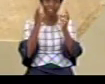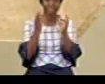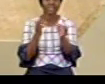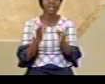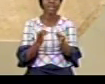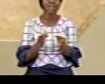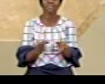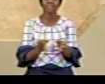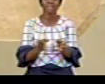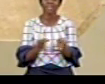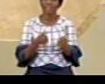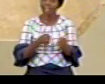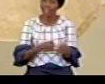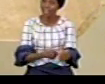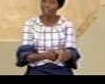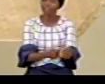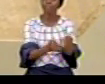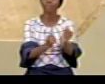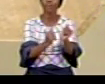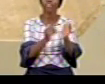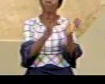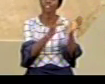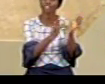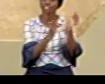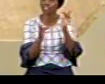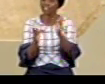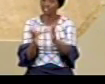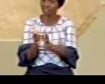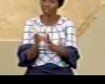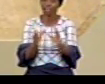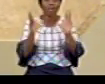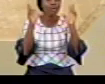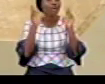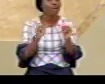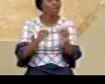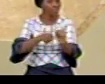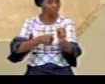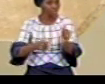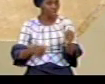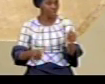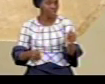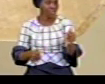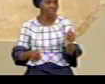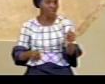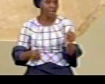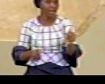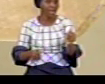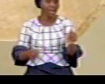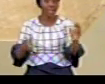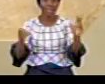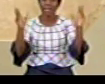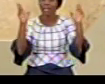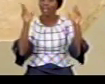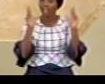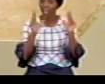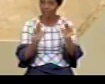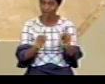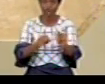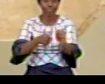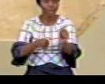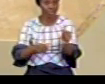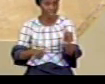have decided to follow Jesus. No turning back,